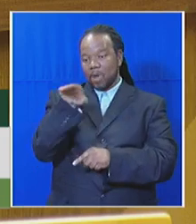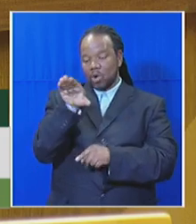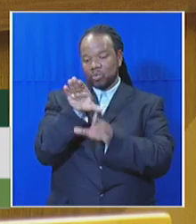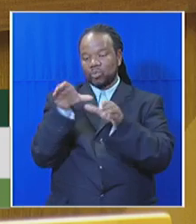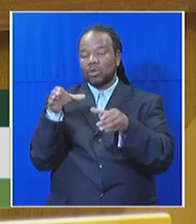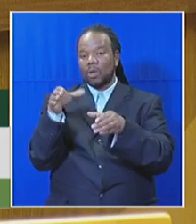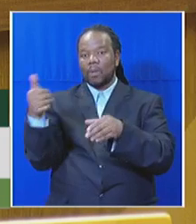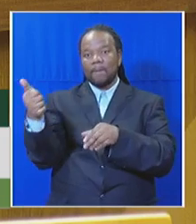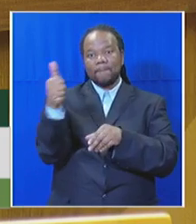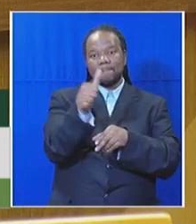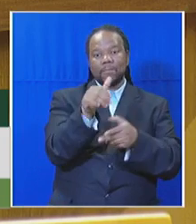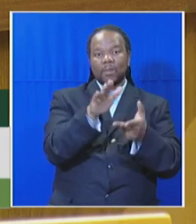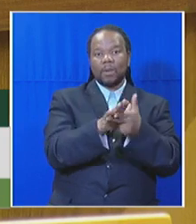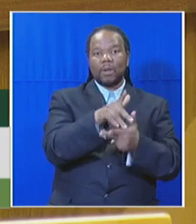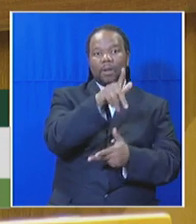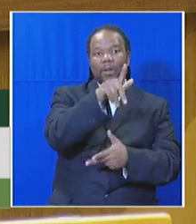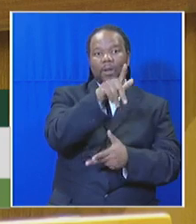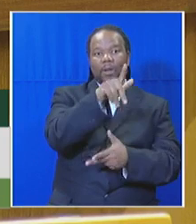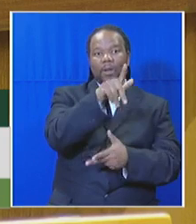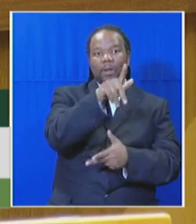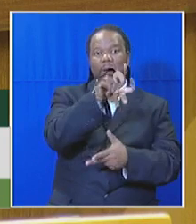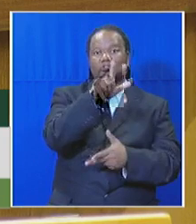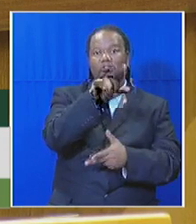They are Mr. Leslie